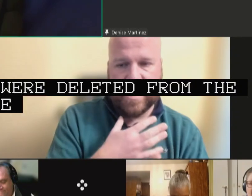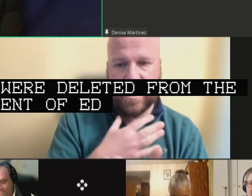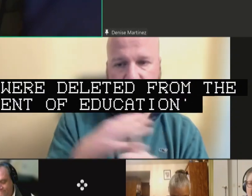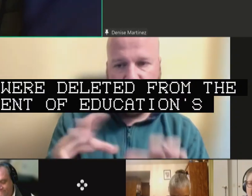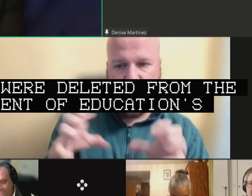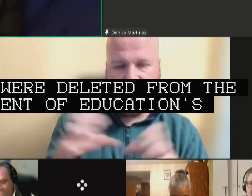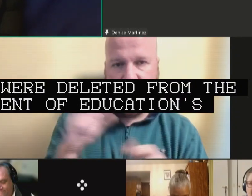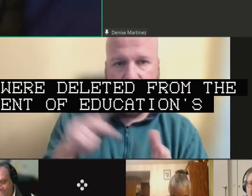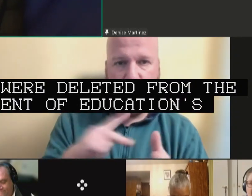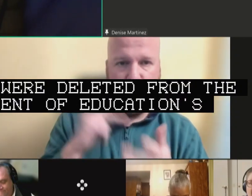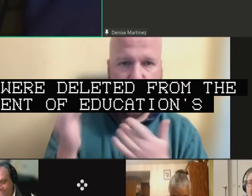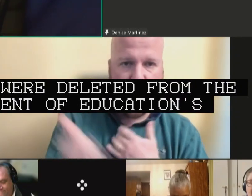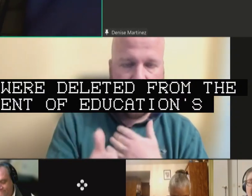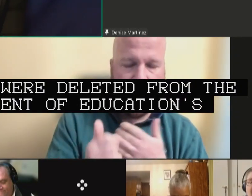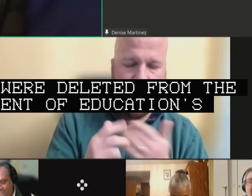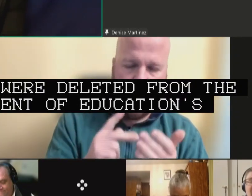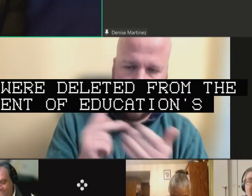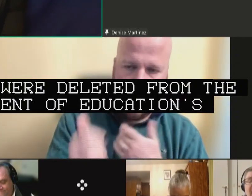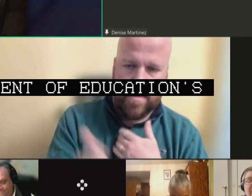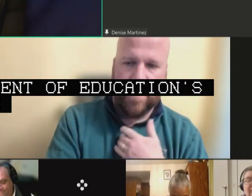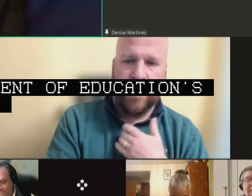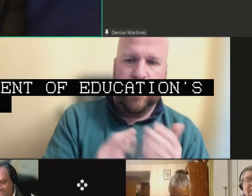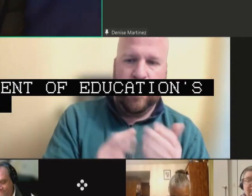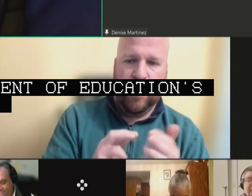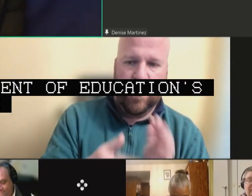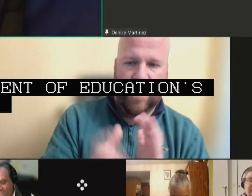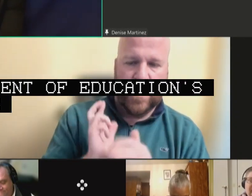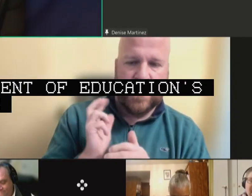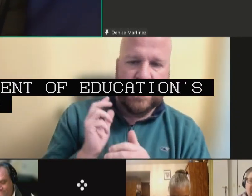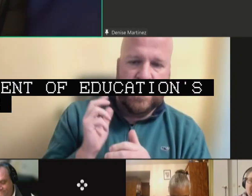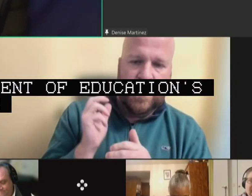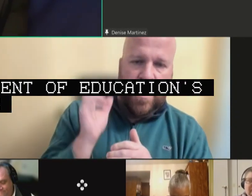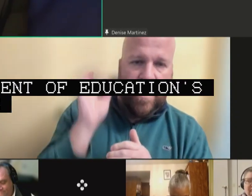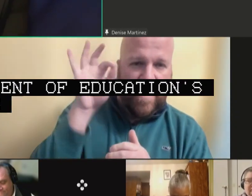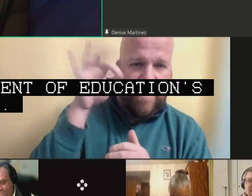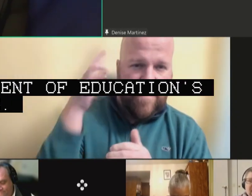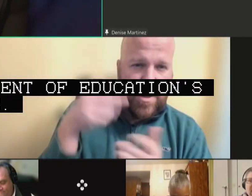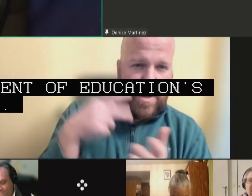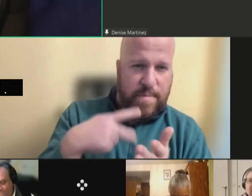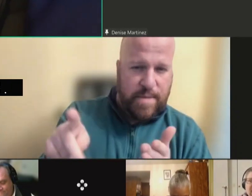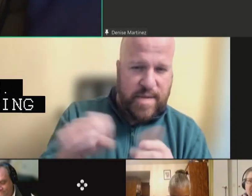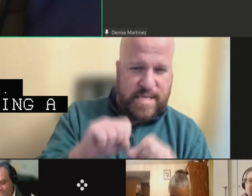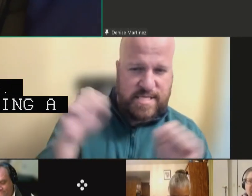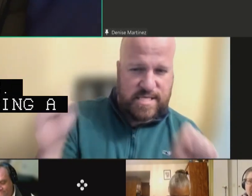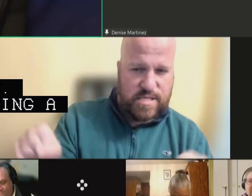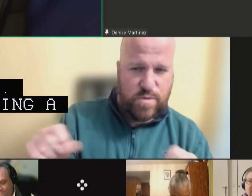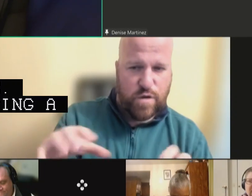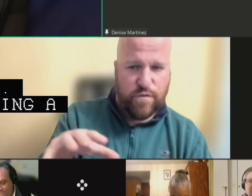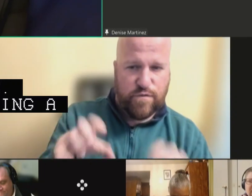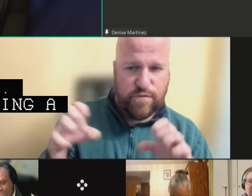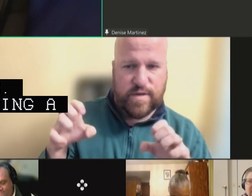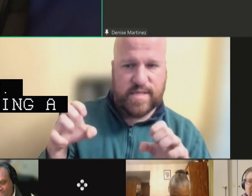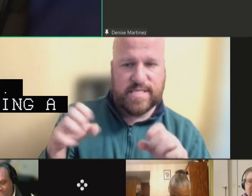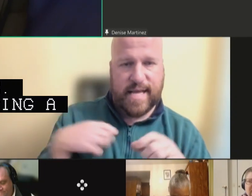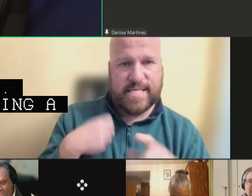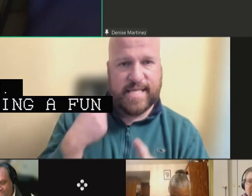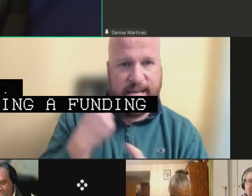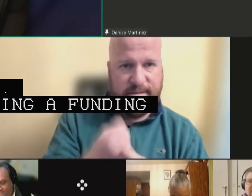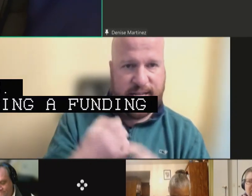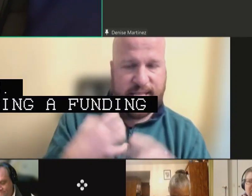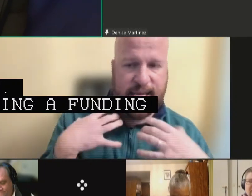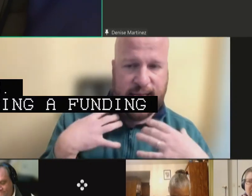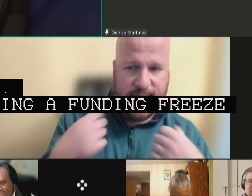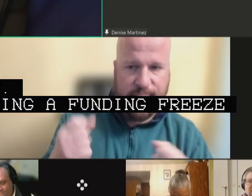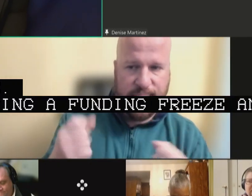There's also been a funding freeze and program reviews. So So the federal payment system freeze has